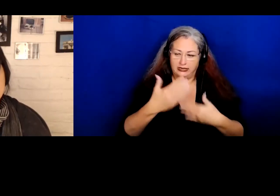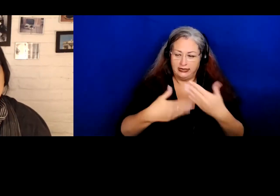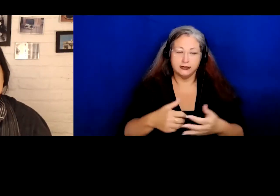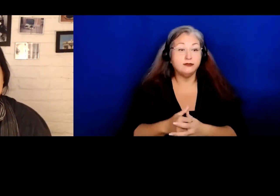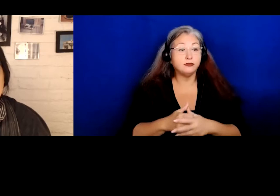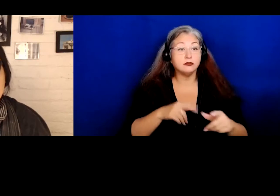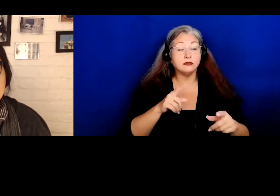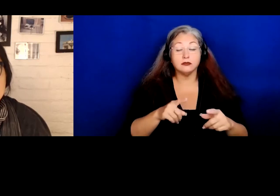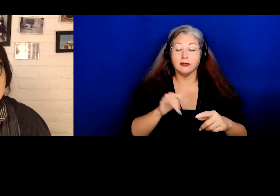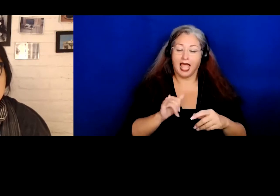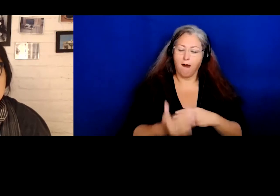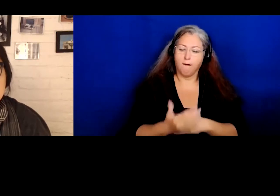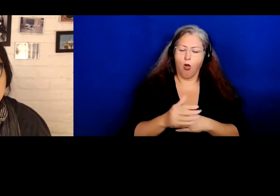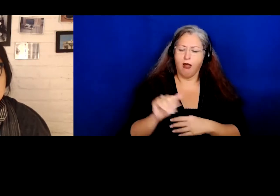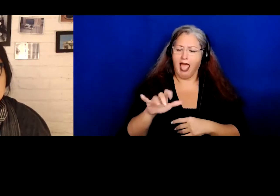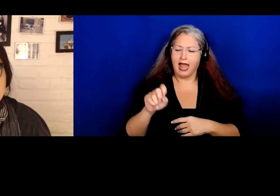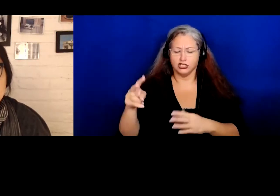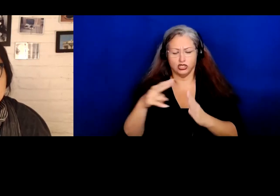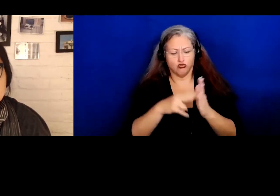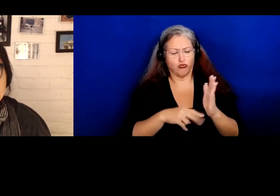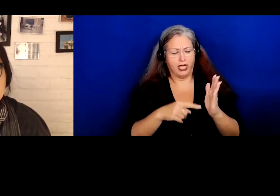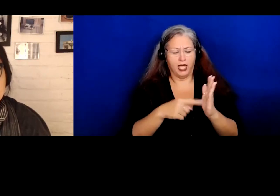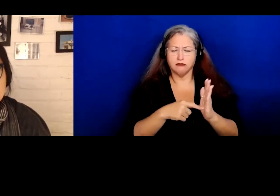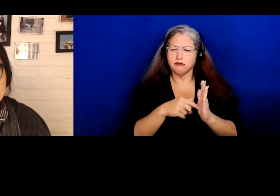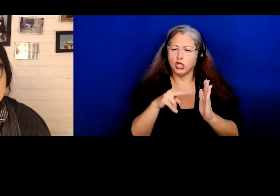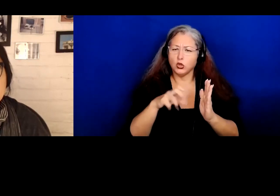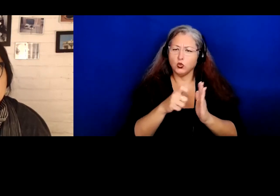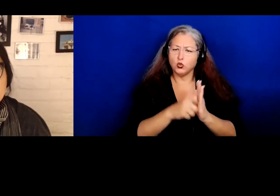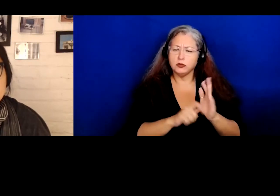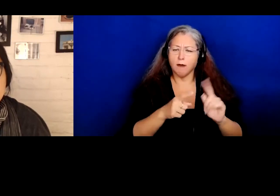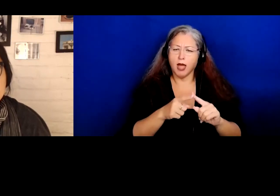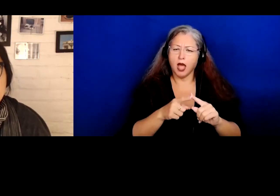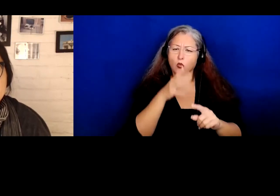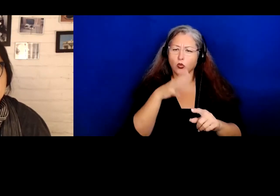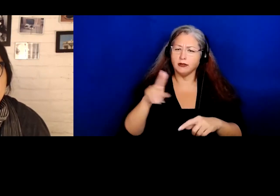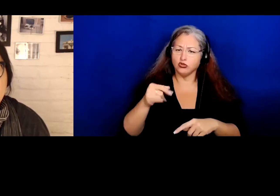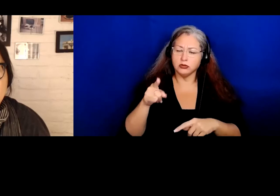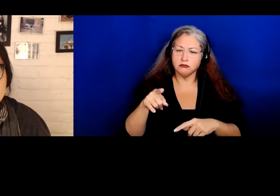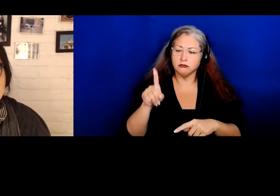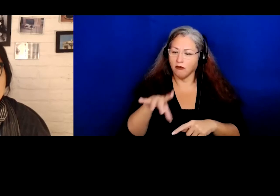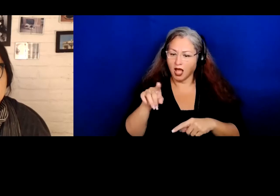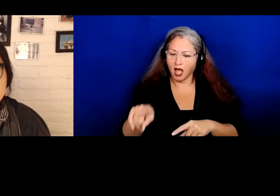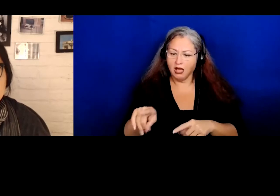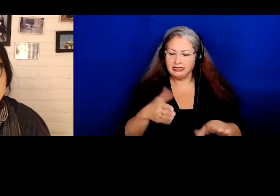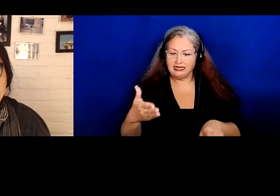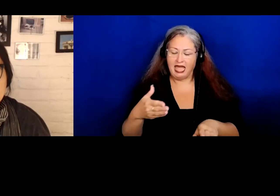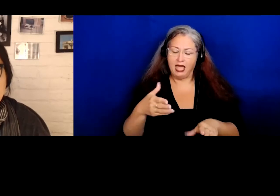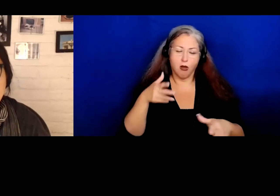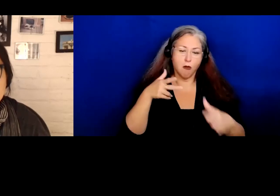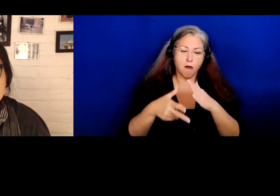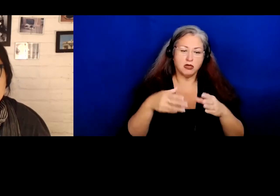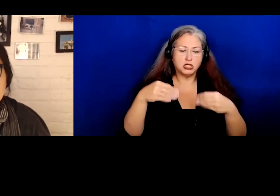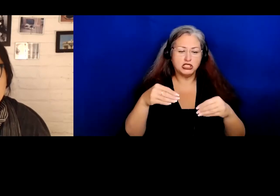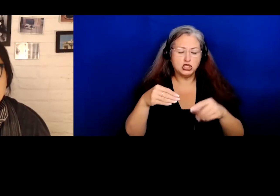Earlier that morning, Alice had read a news item about a New Jersey woman who'd been found dead in her car in a convenience store parking